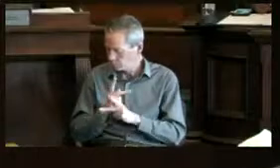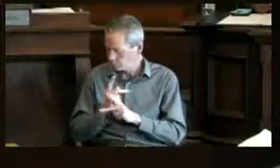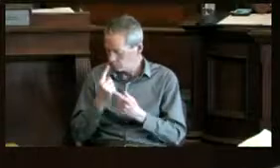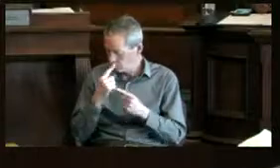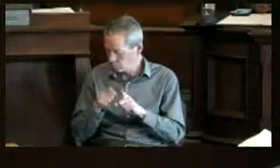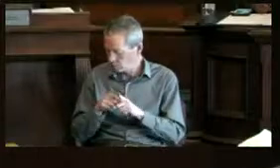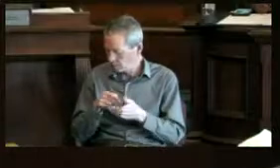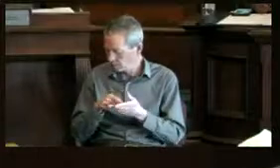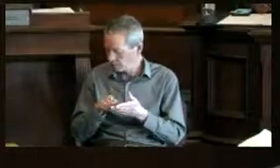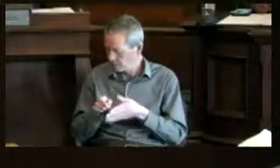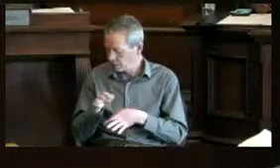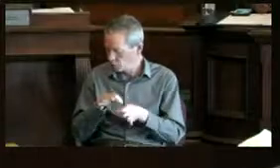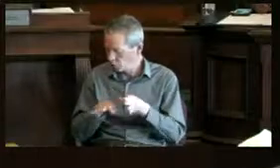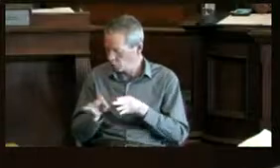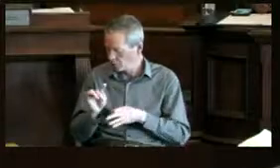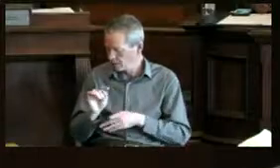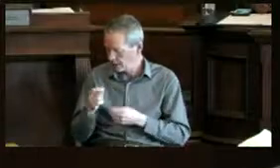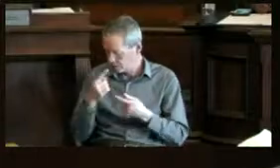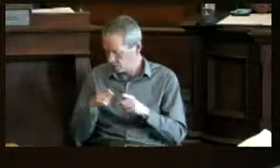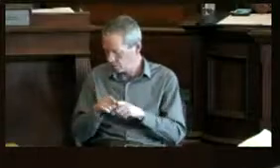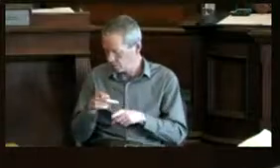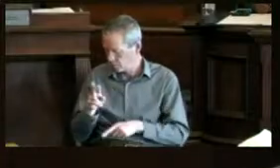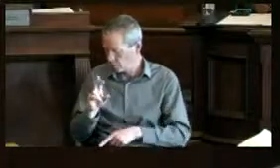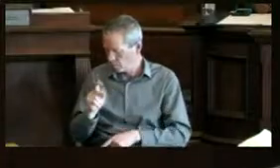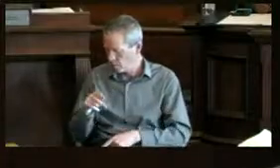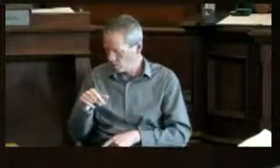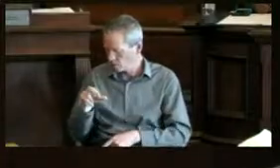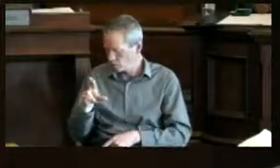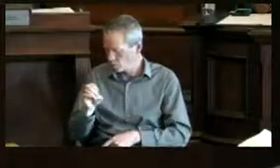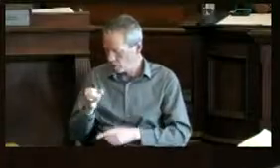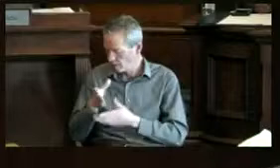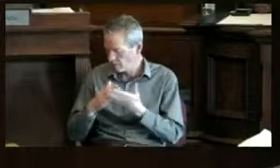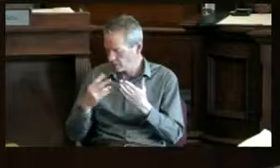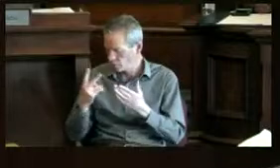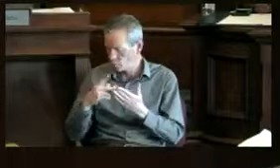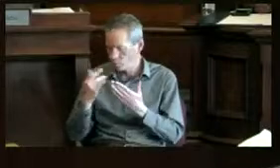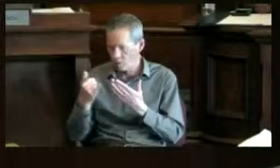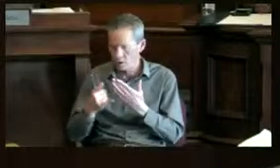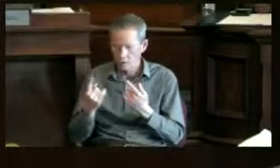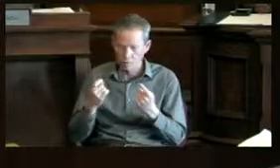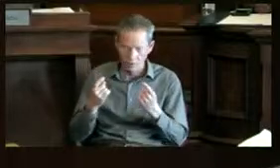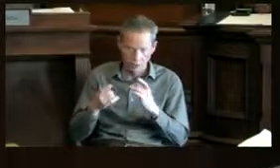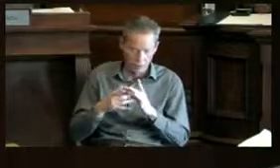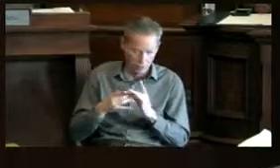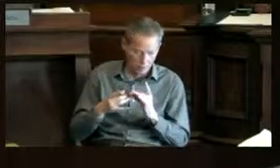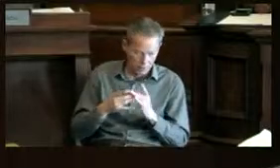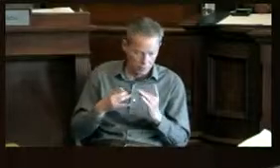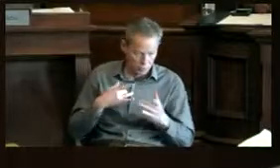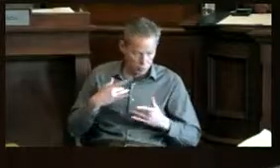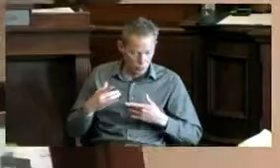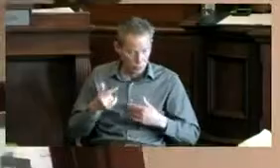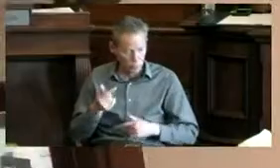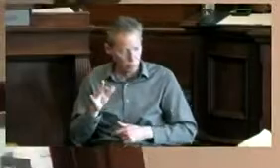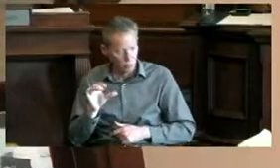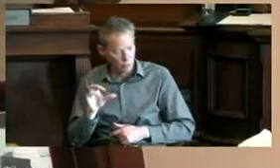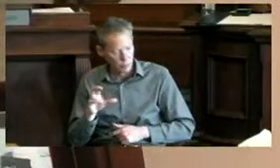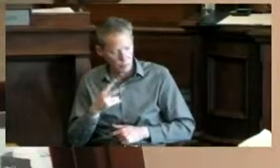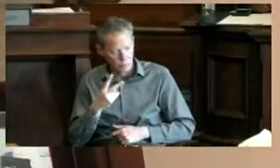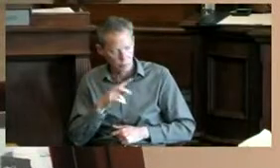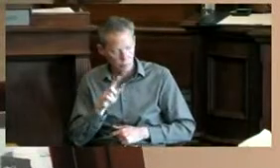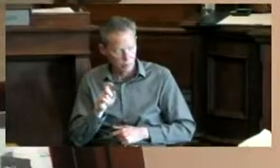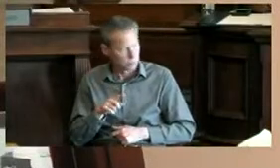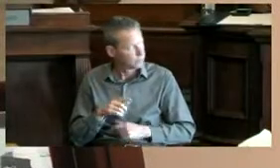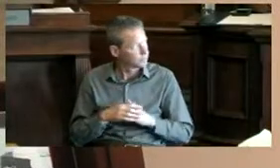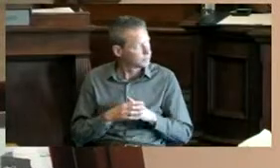lieu of taxes agreement for the Park Square Phase 2 project. Questions, comments, or concerns? Councilmember Gruber? Yeah, two questions.